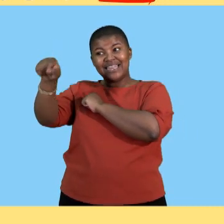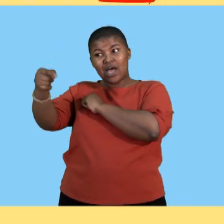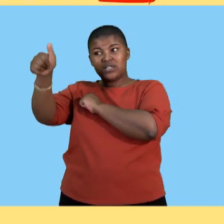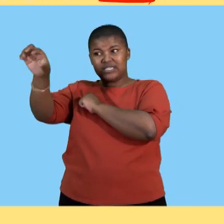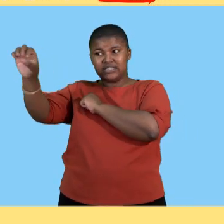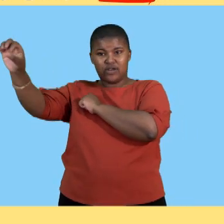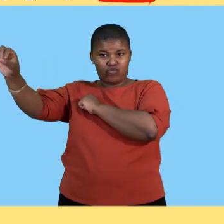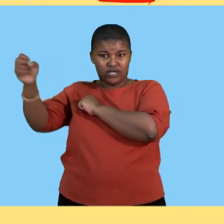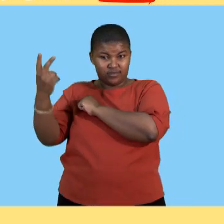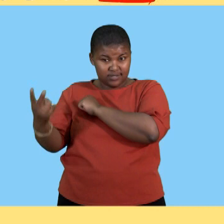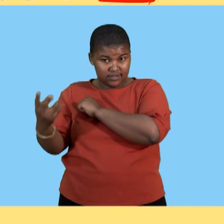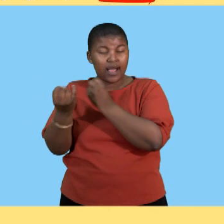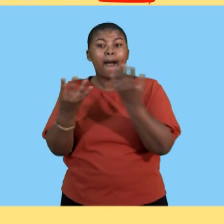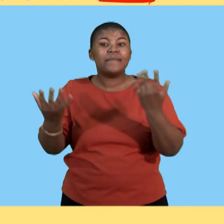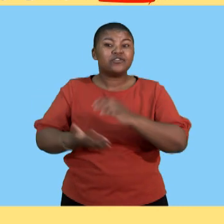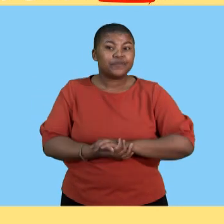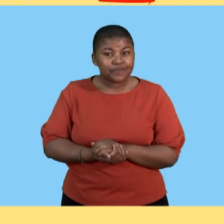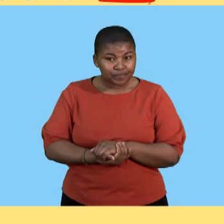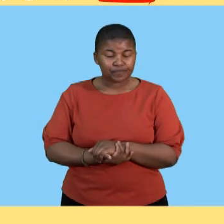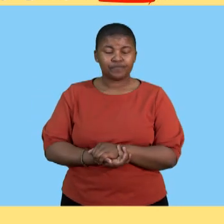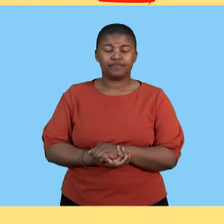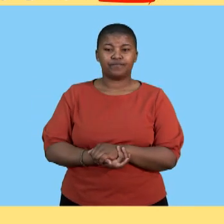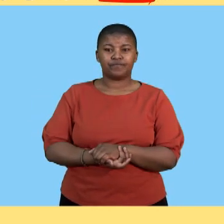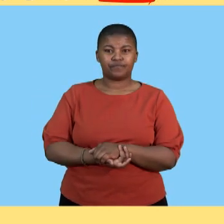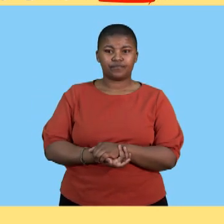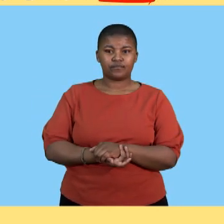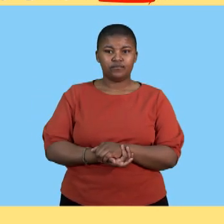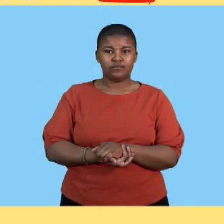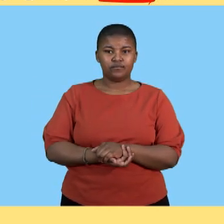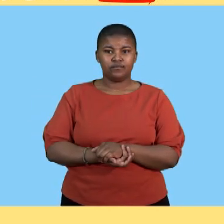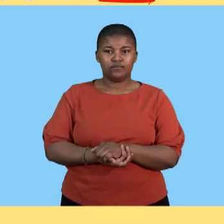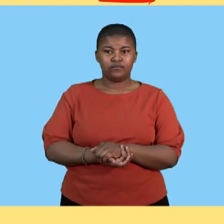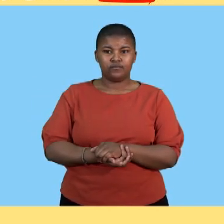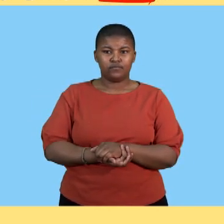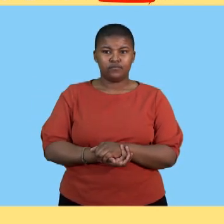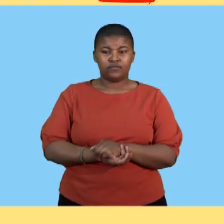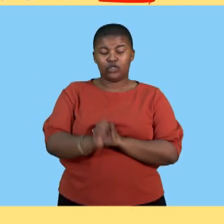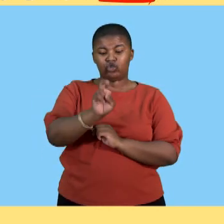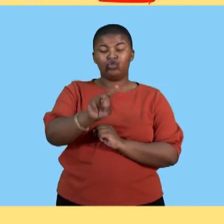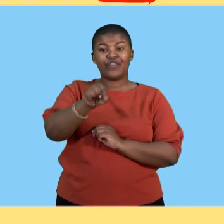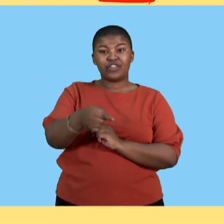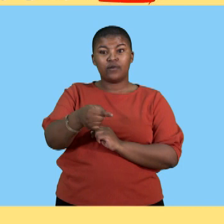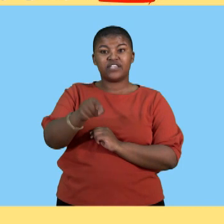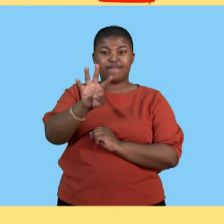3,600. 100 over 150 multiplied by 3,600. And it will give me